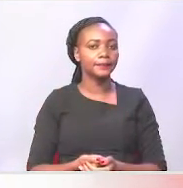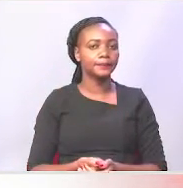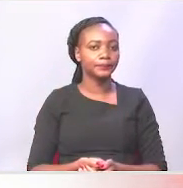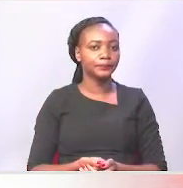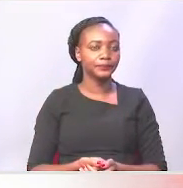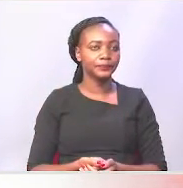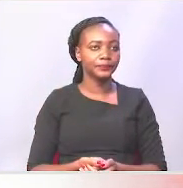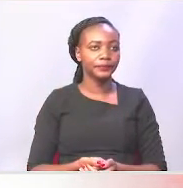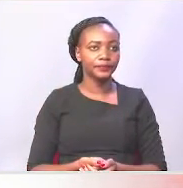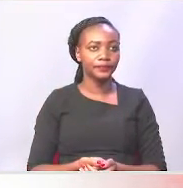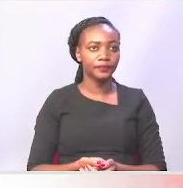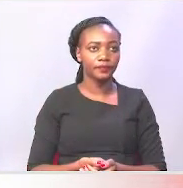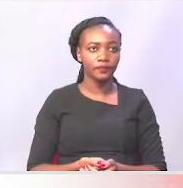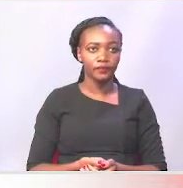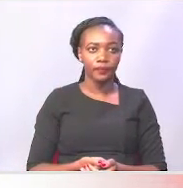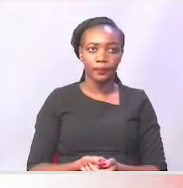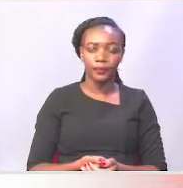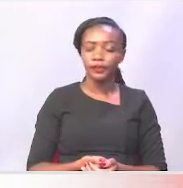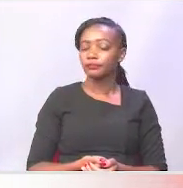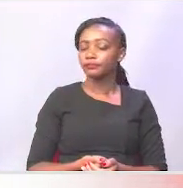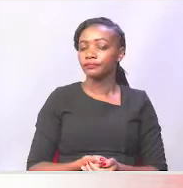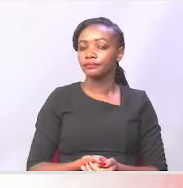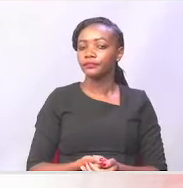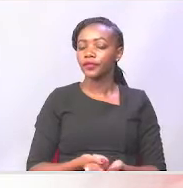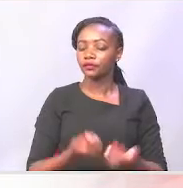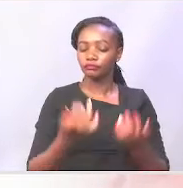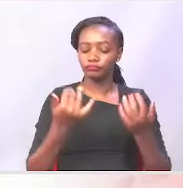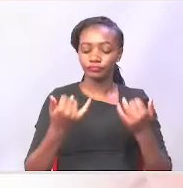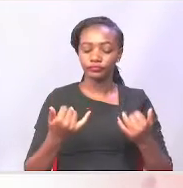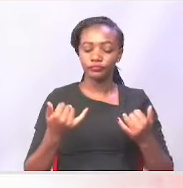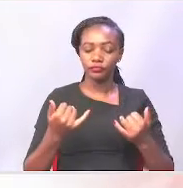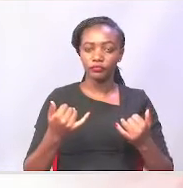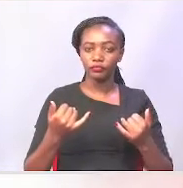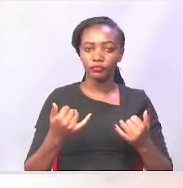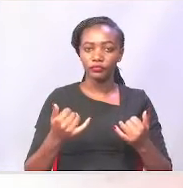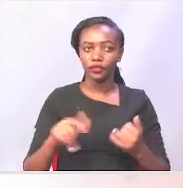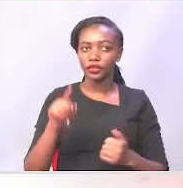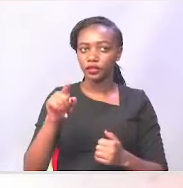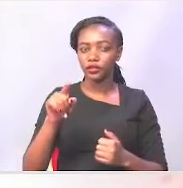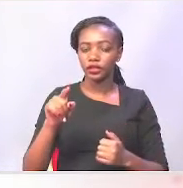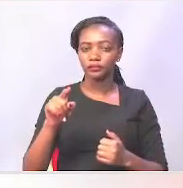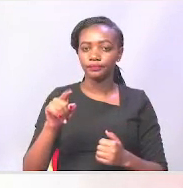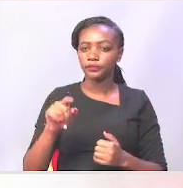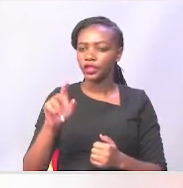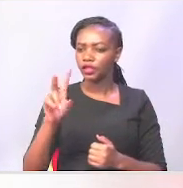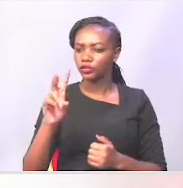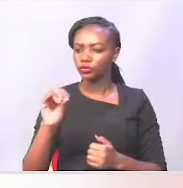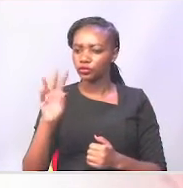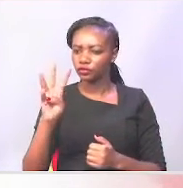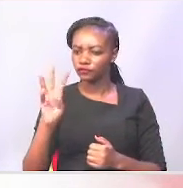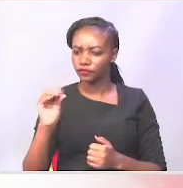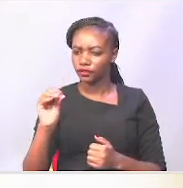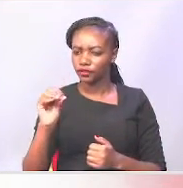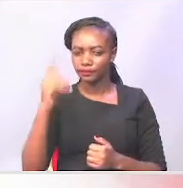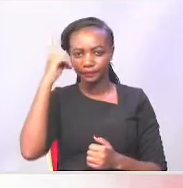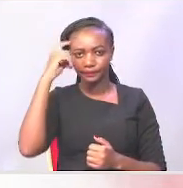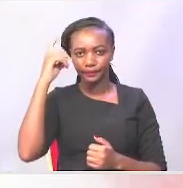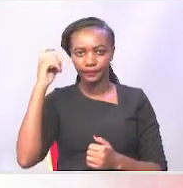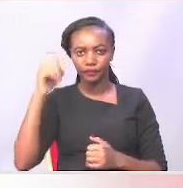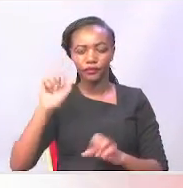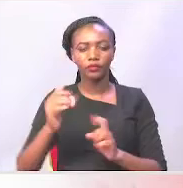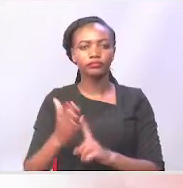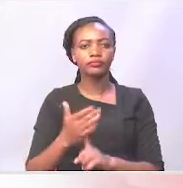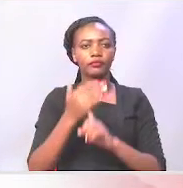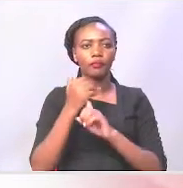much suppliers as much as possible. In Oman Vision 2040, it's become the food hub for